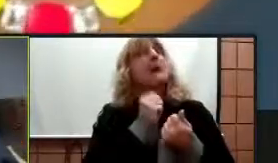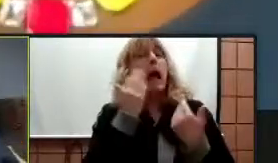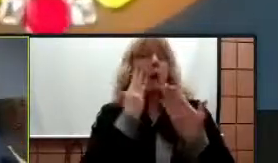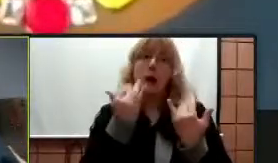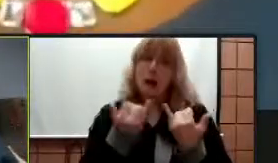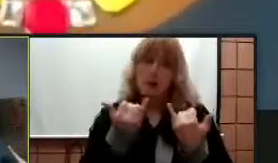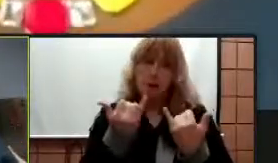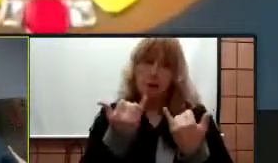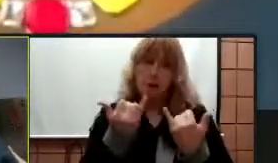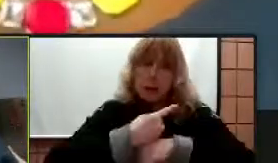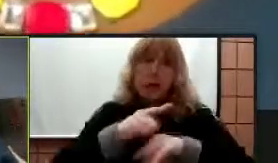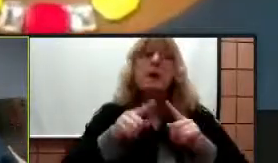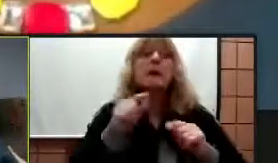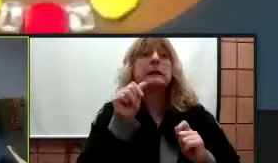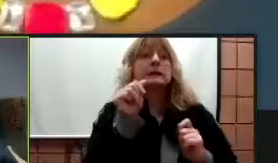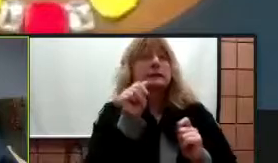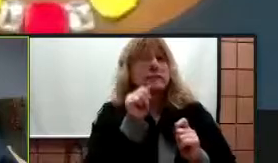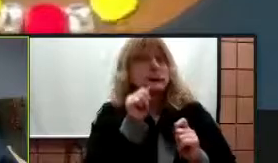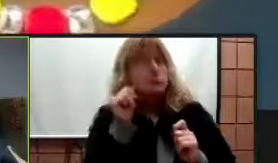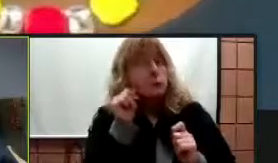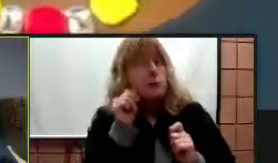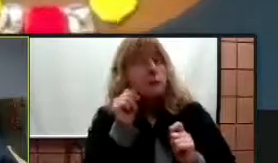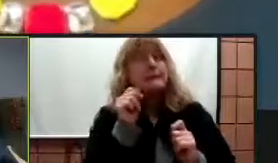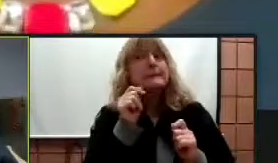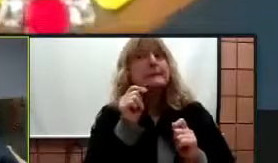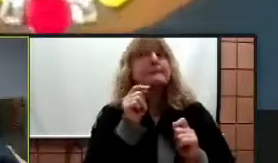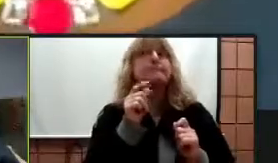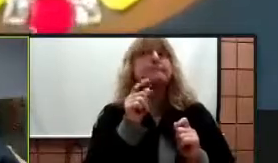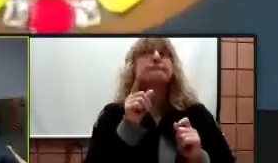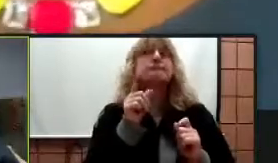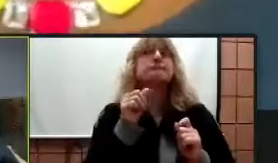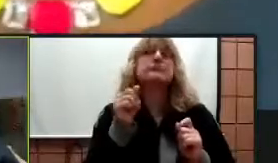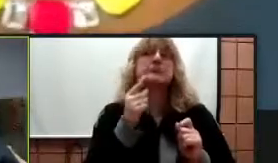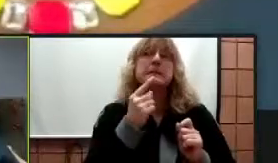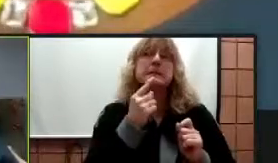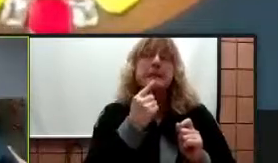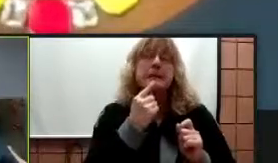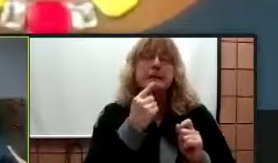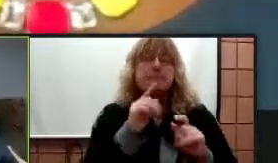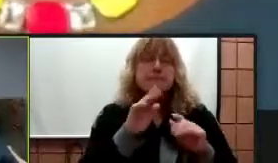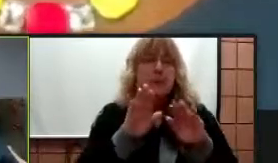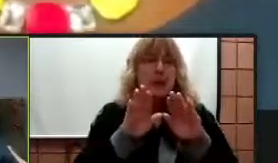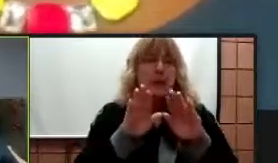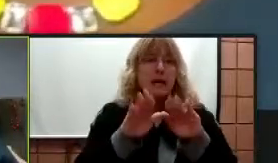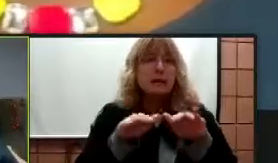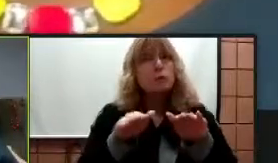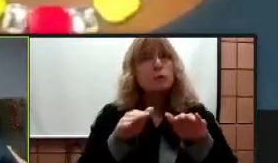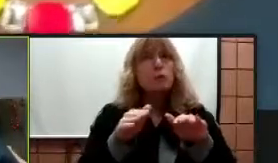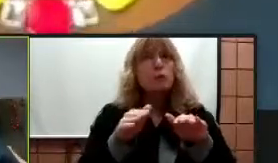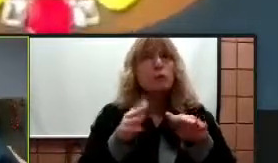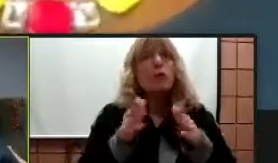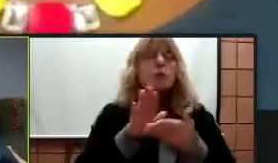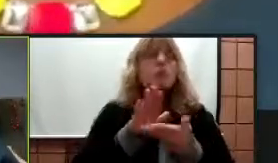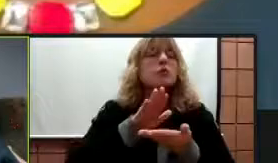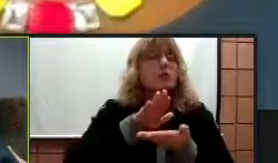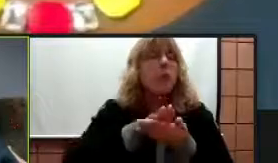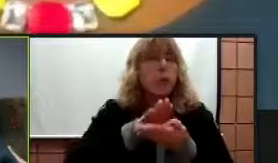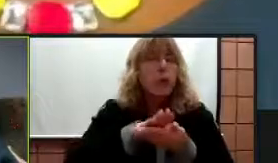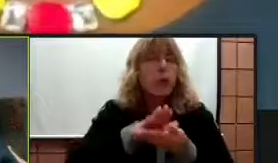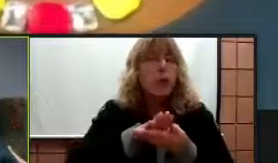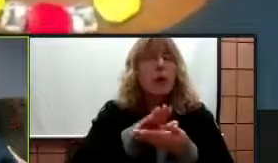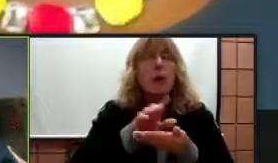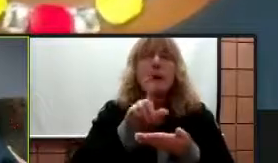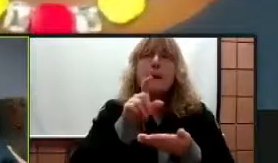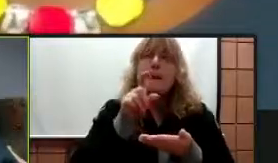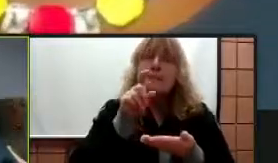yesterday, they also have stuck in there that kids or that schools have to do 20